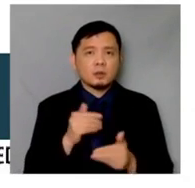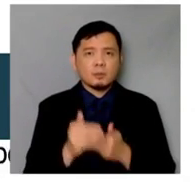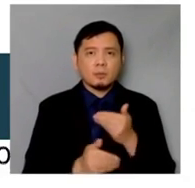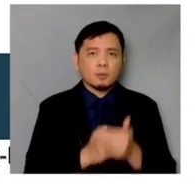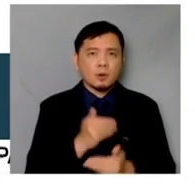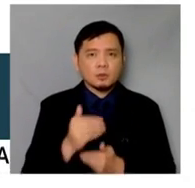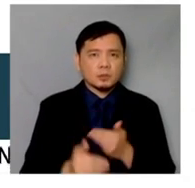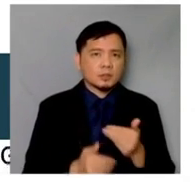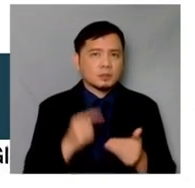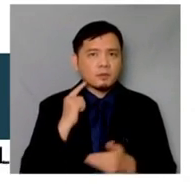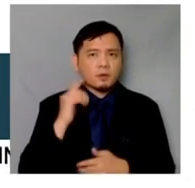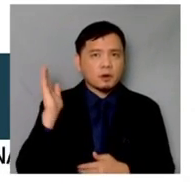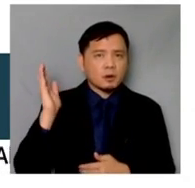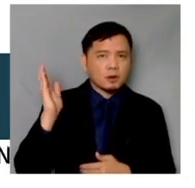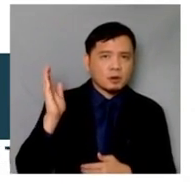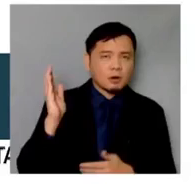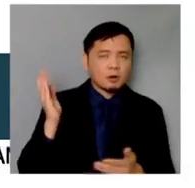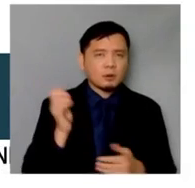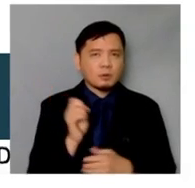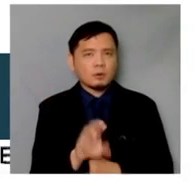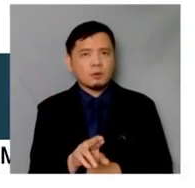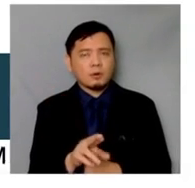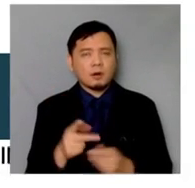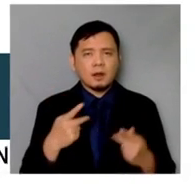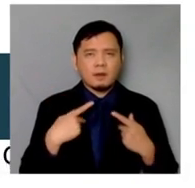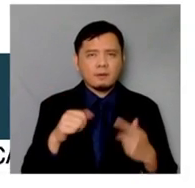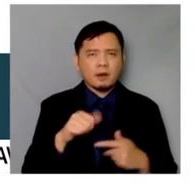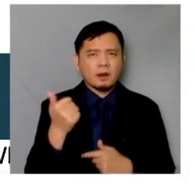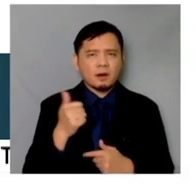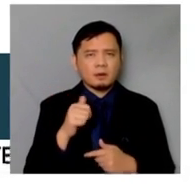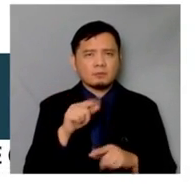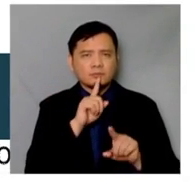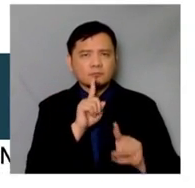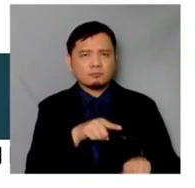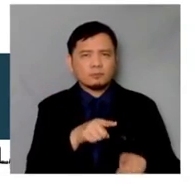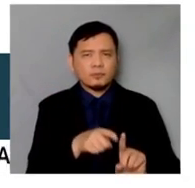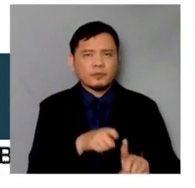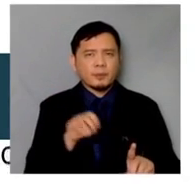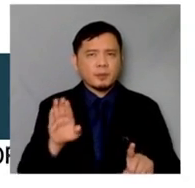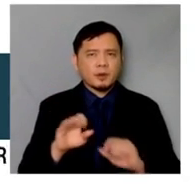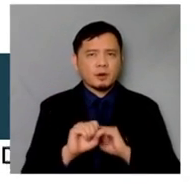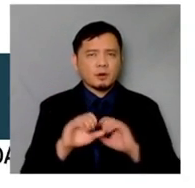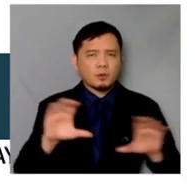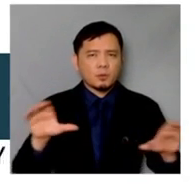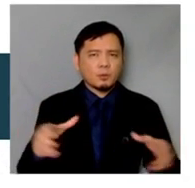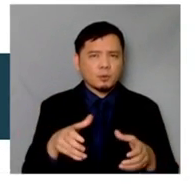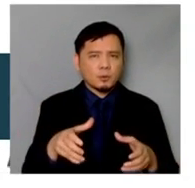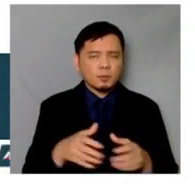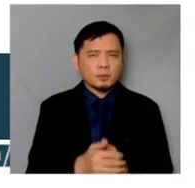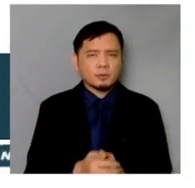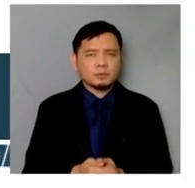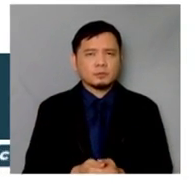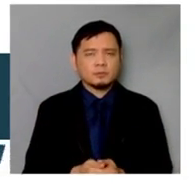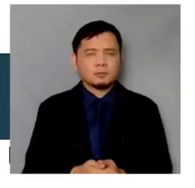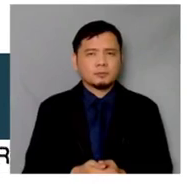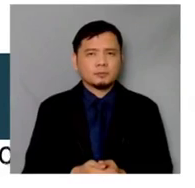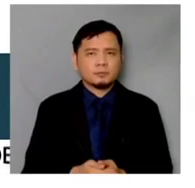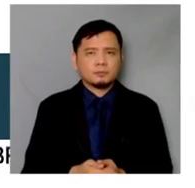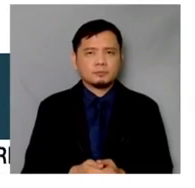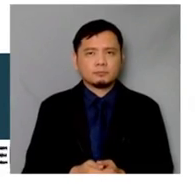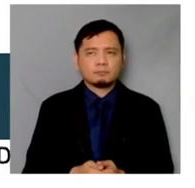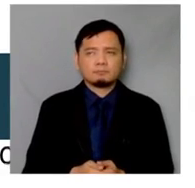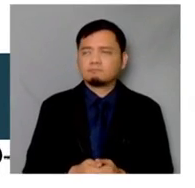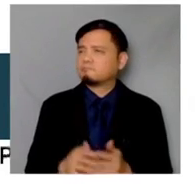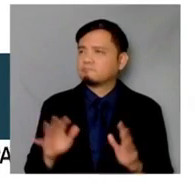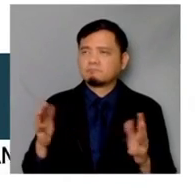testimony? Or has there been any reaction from their camps that have been transmitted to you?